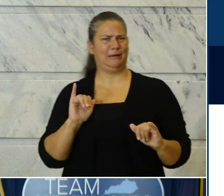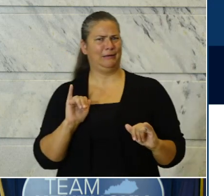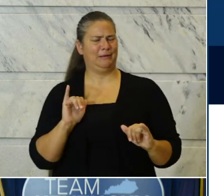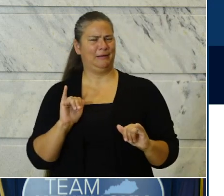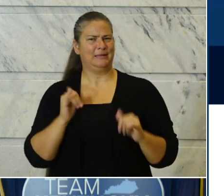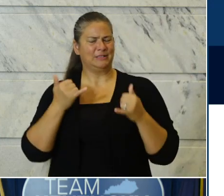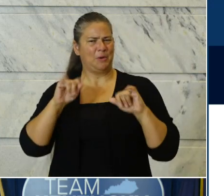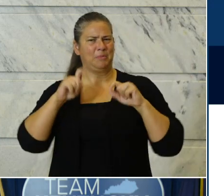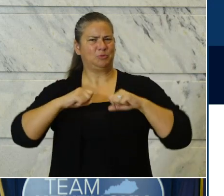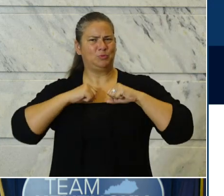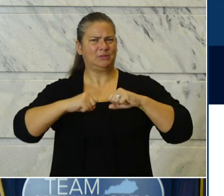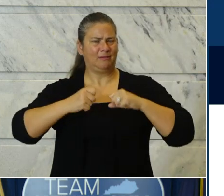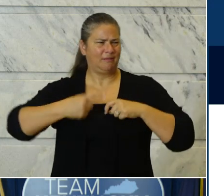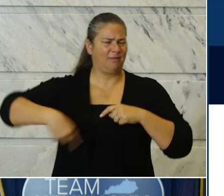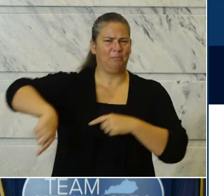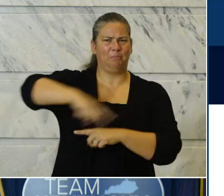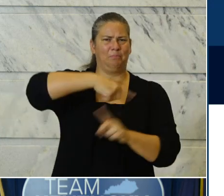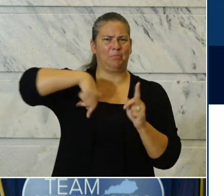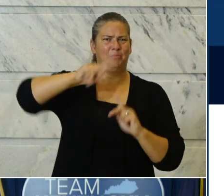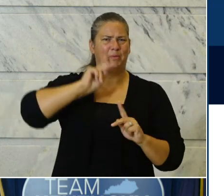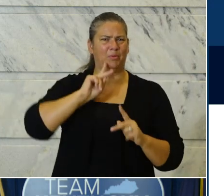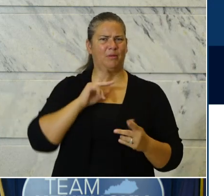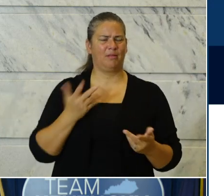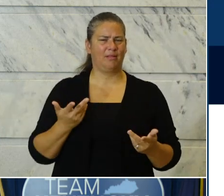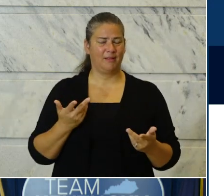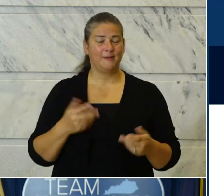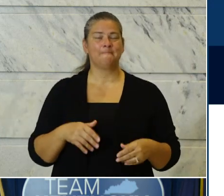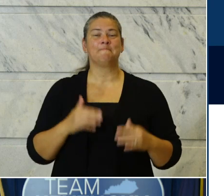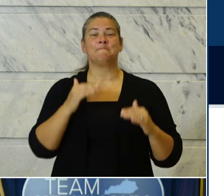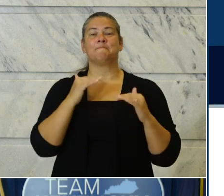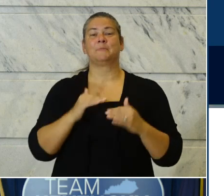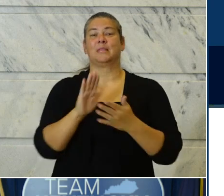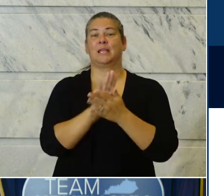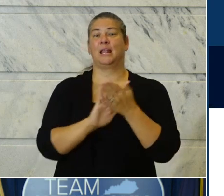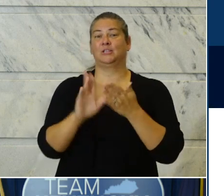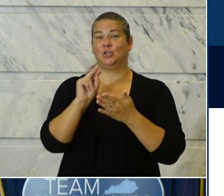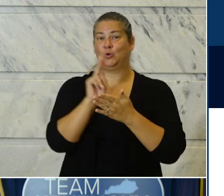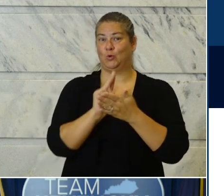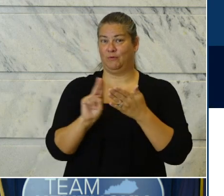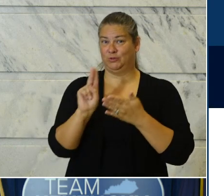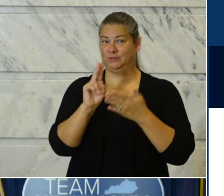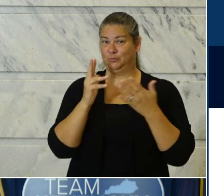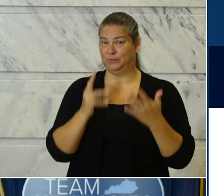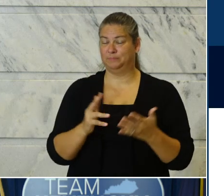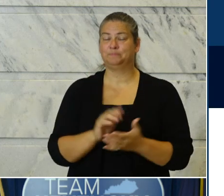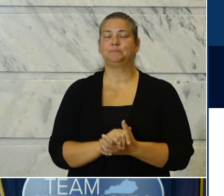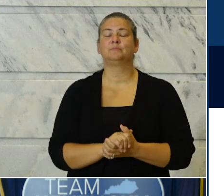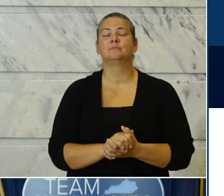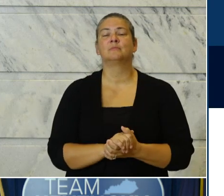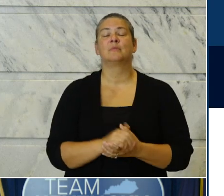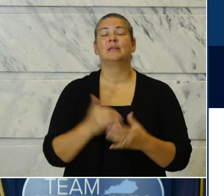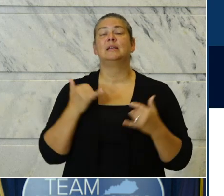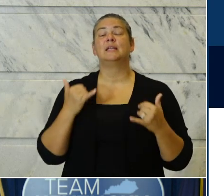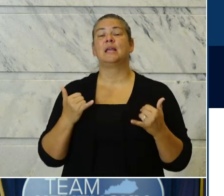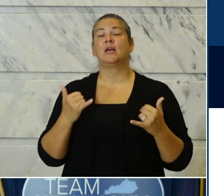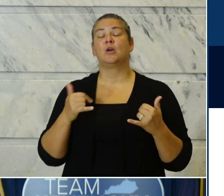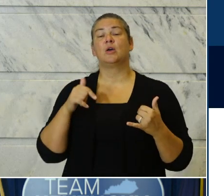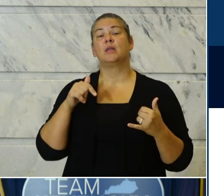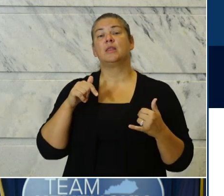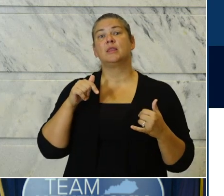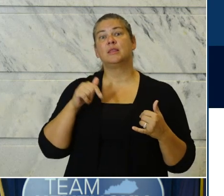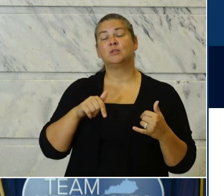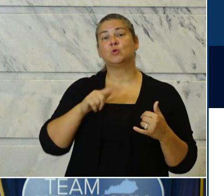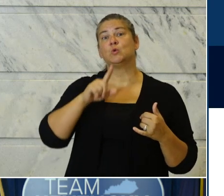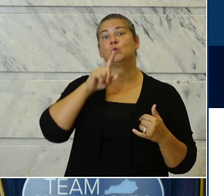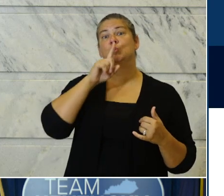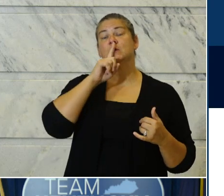people around you. Colleges and universities. So today, this one has